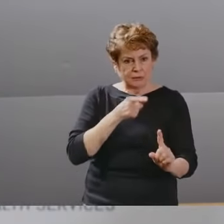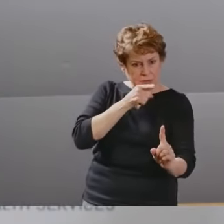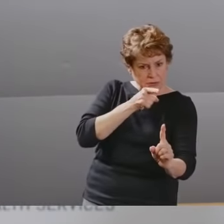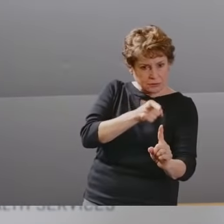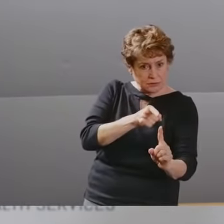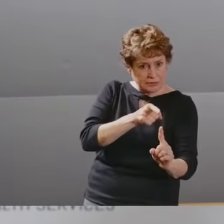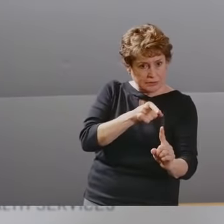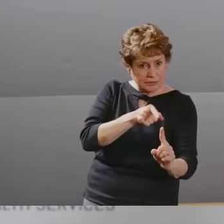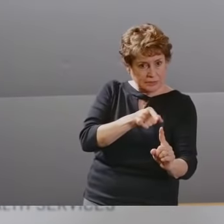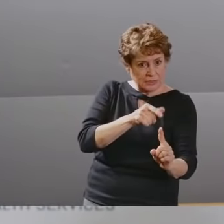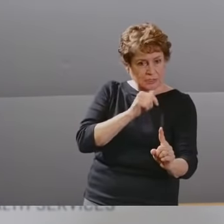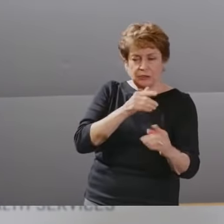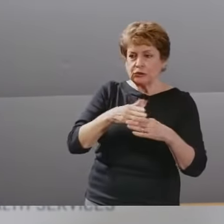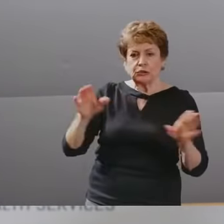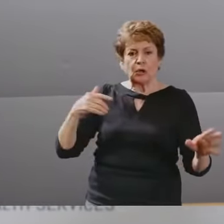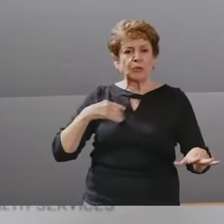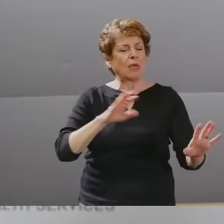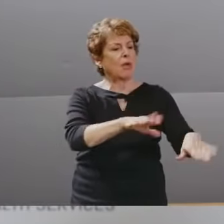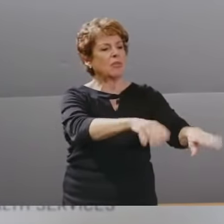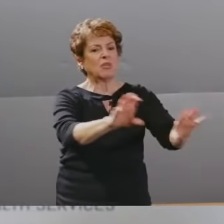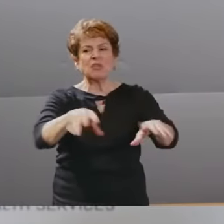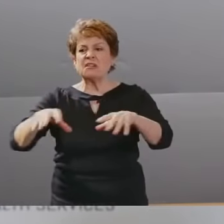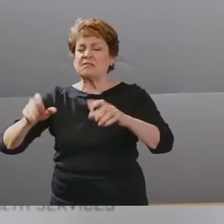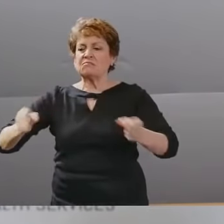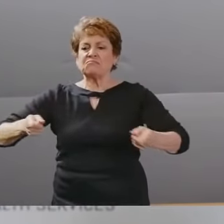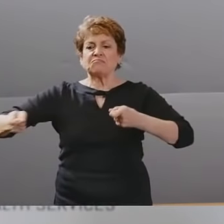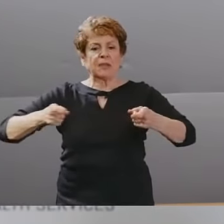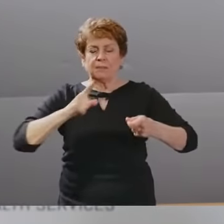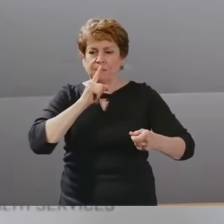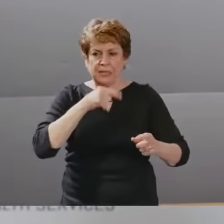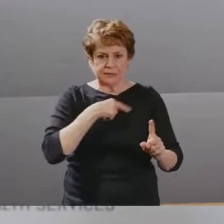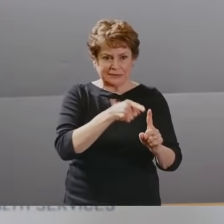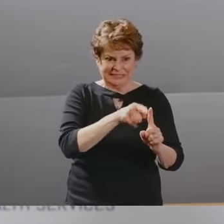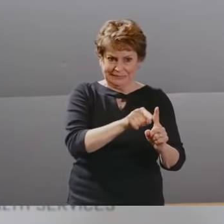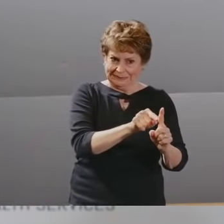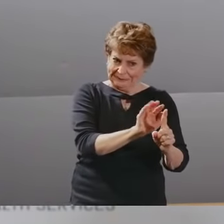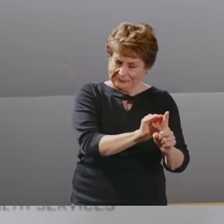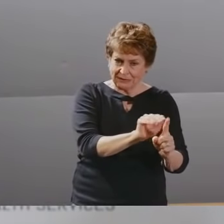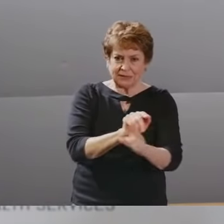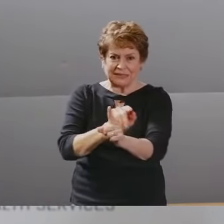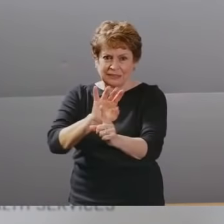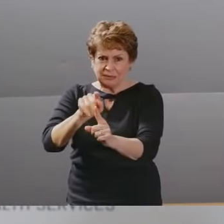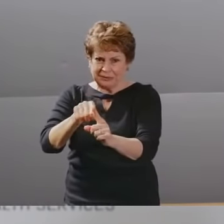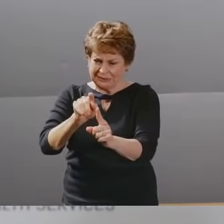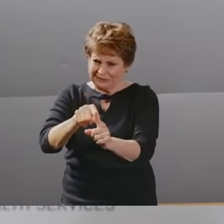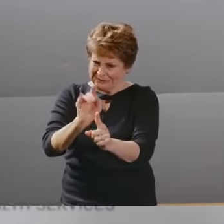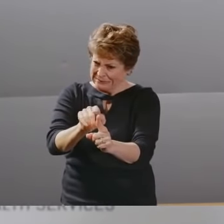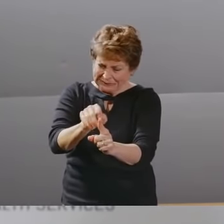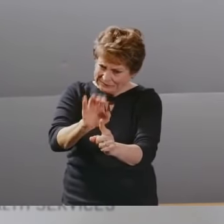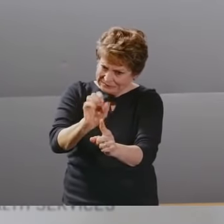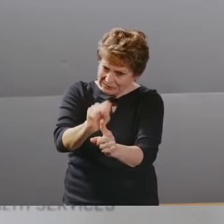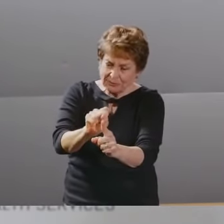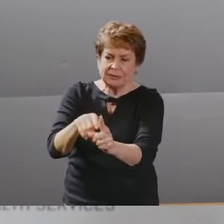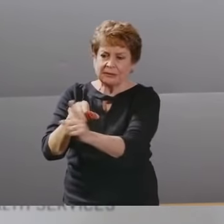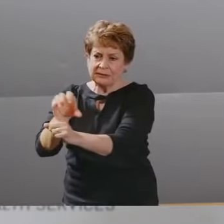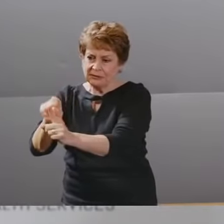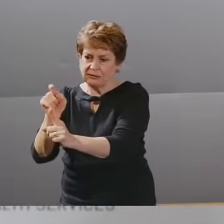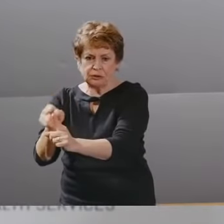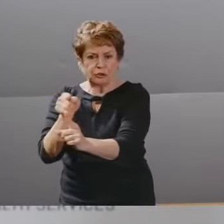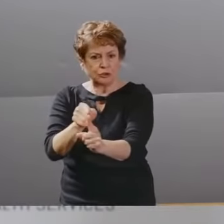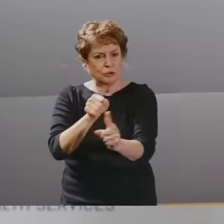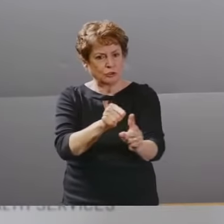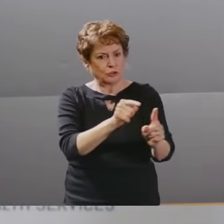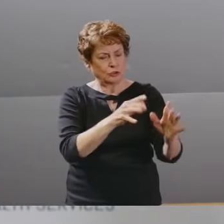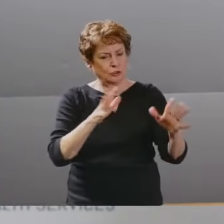on public health, that will slow the spread, contain the spread where possible. So they've been targeted and